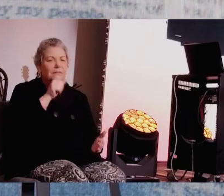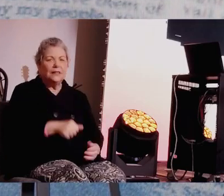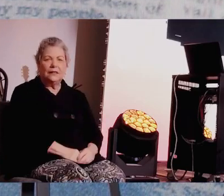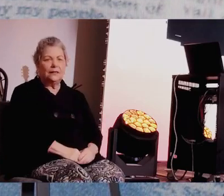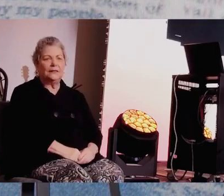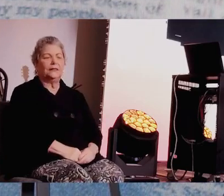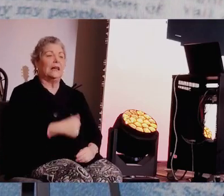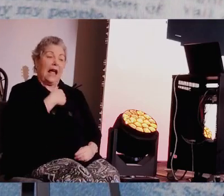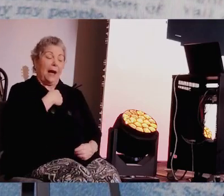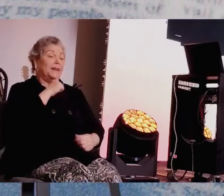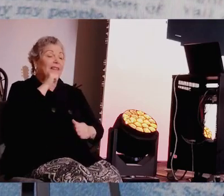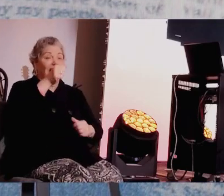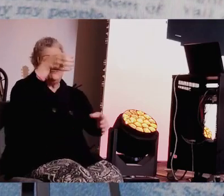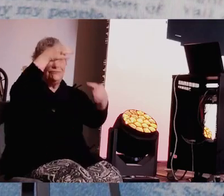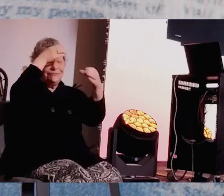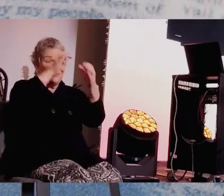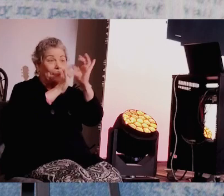Now, I am not a theologian.